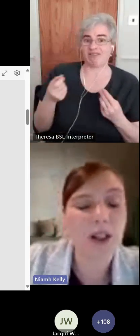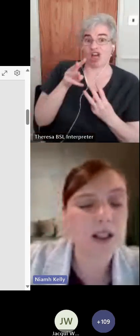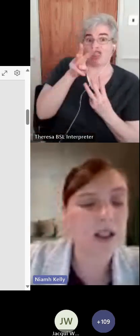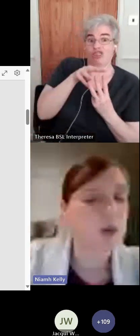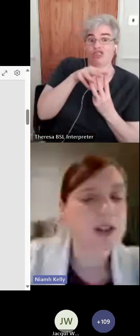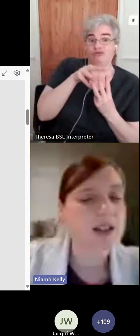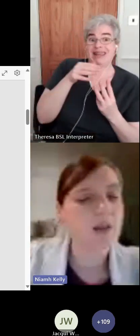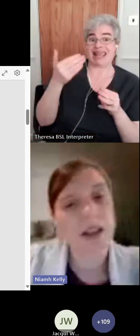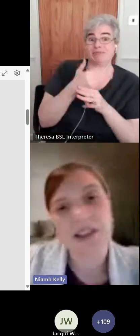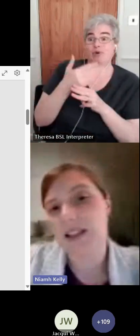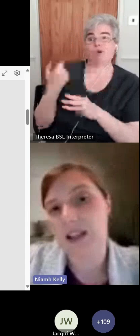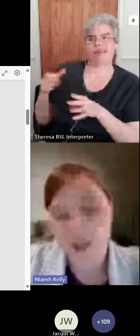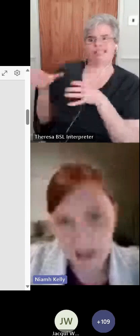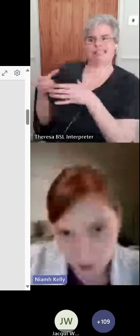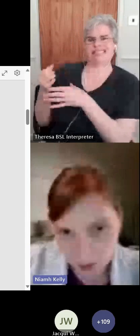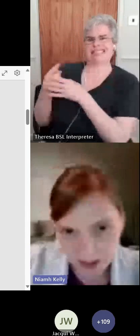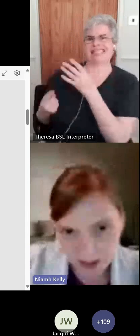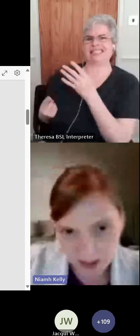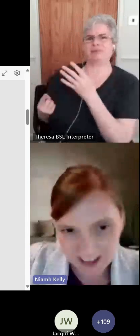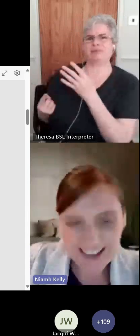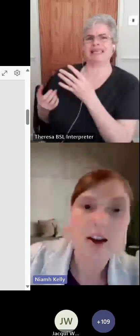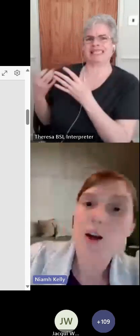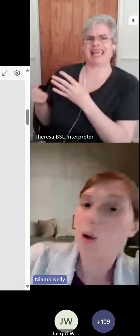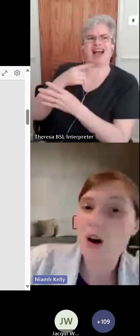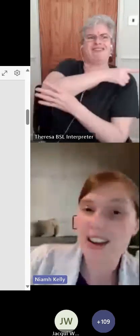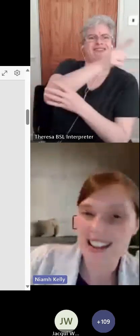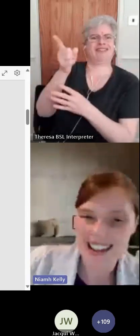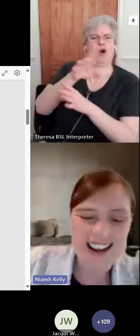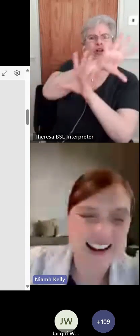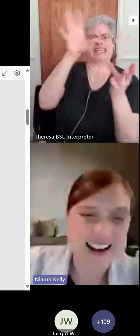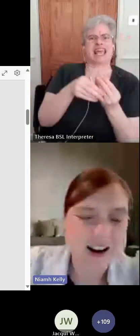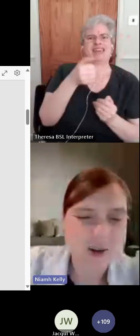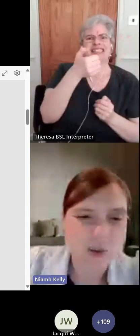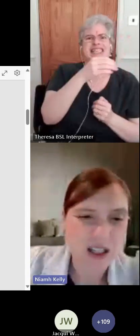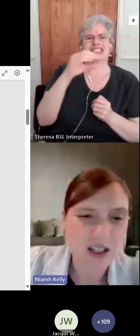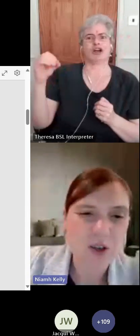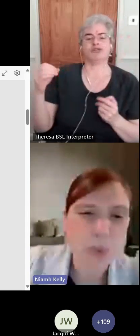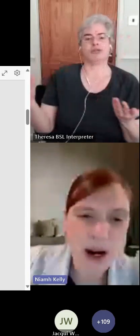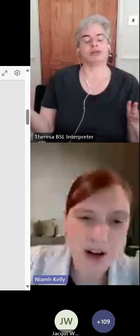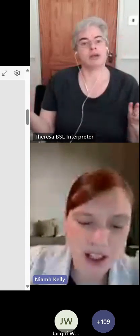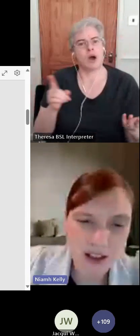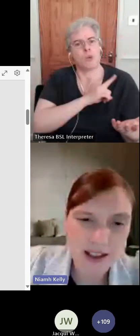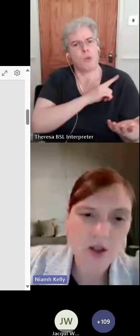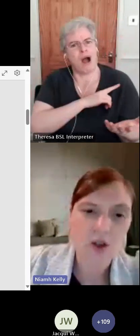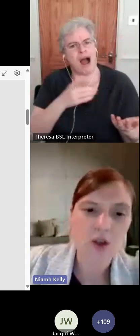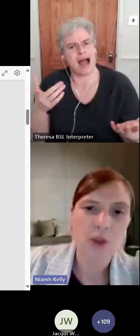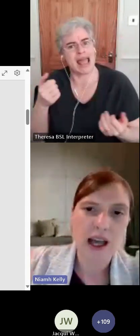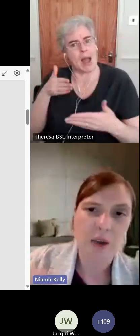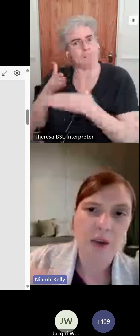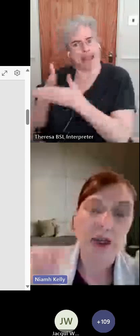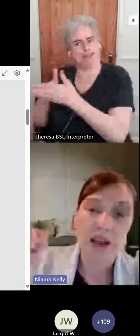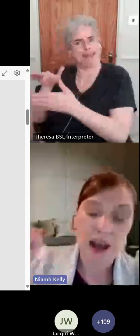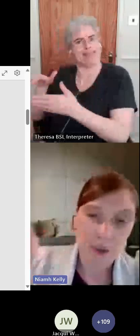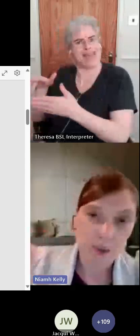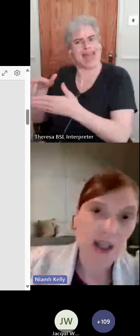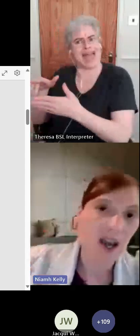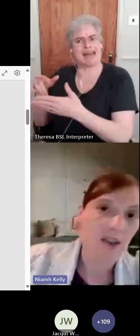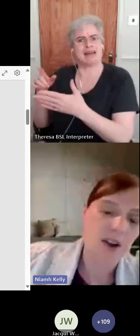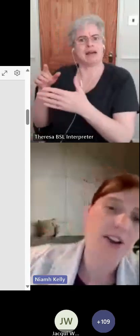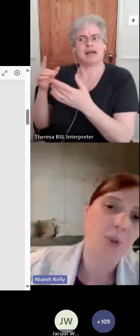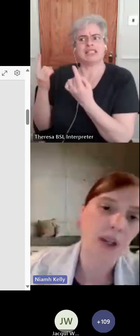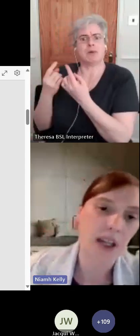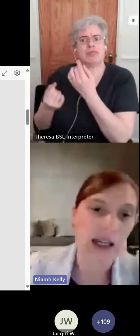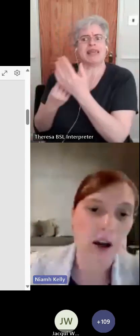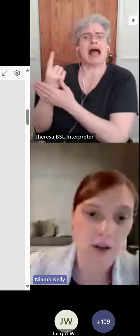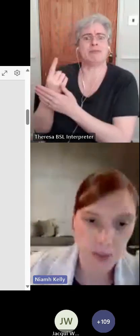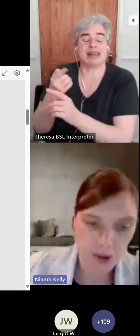3 employees with disabilities out of 600. Okay, why is that? Is there a barrier? Is there something happening